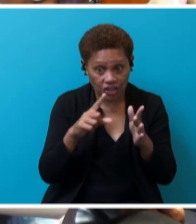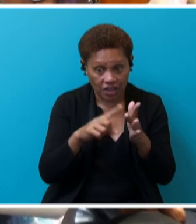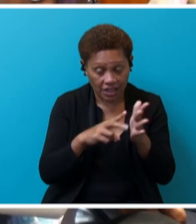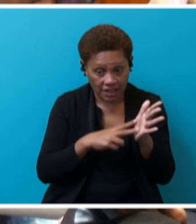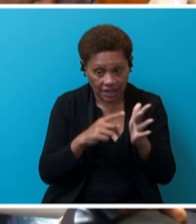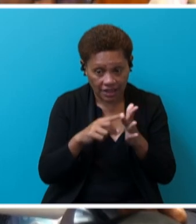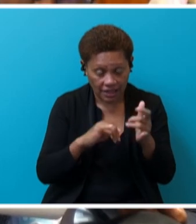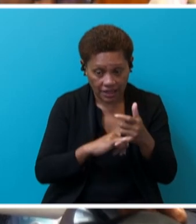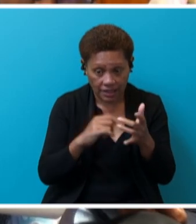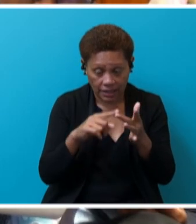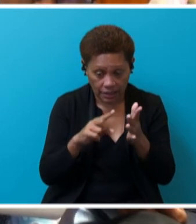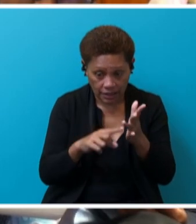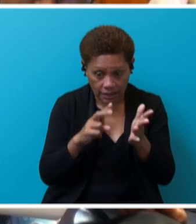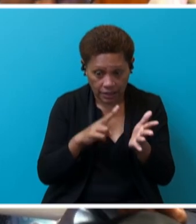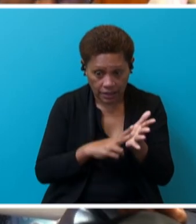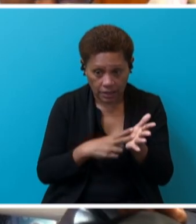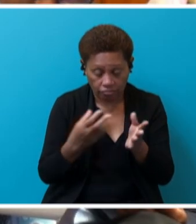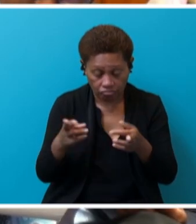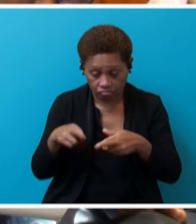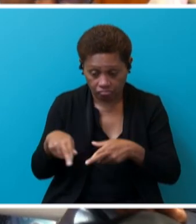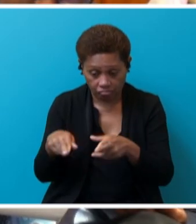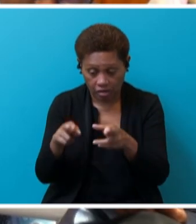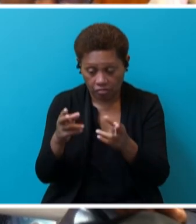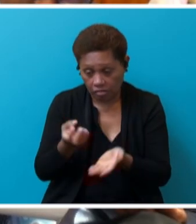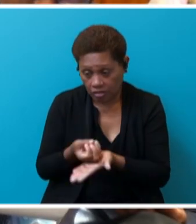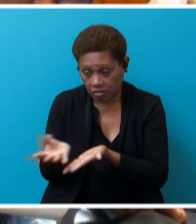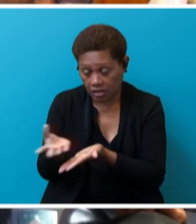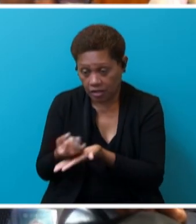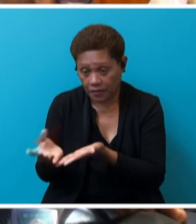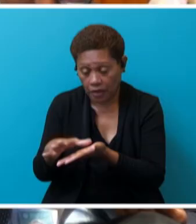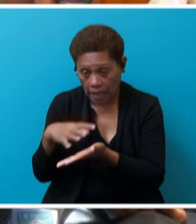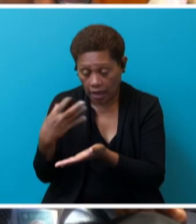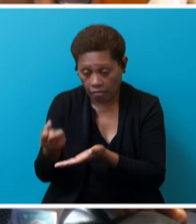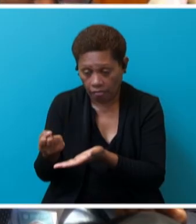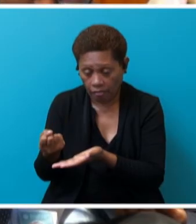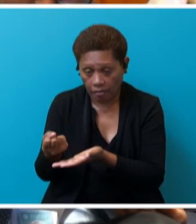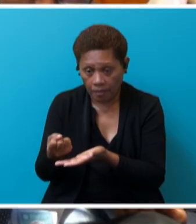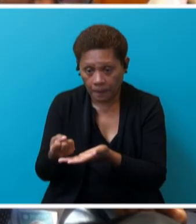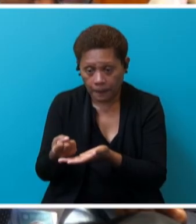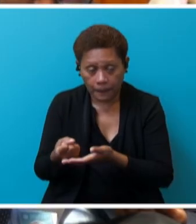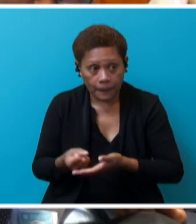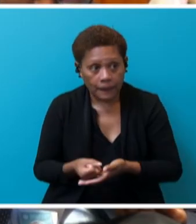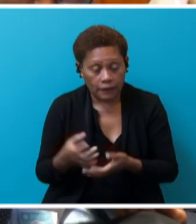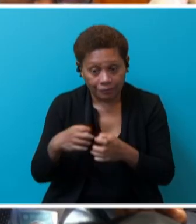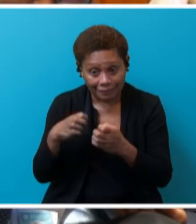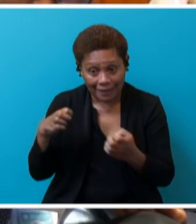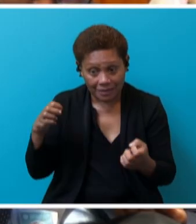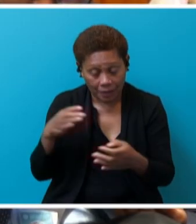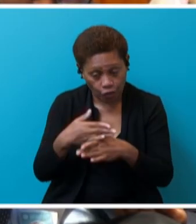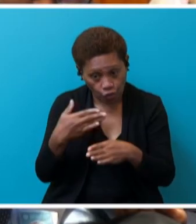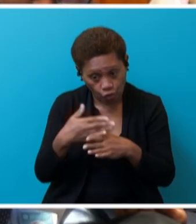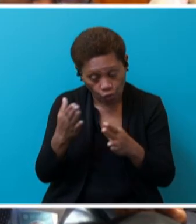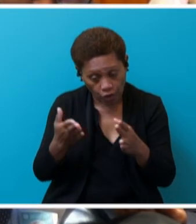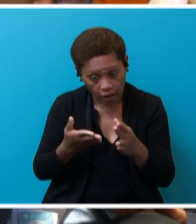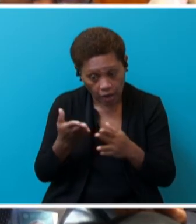remarkable progress under the Reo River Water Supply Scheme, a program designed to expand reliable water access across the